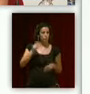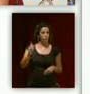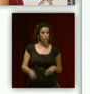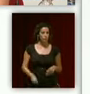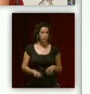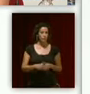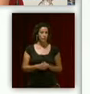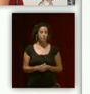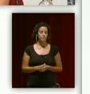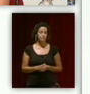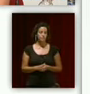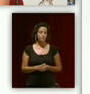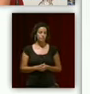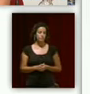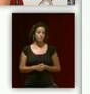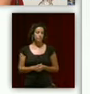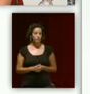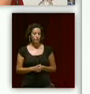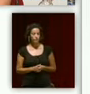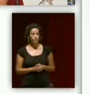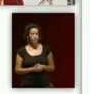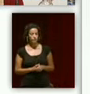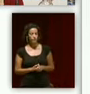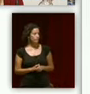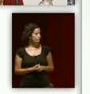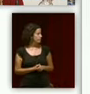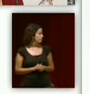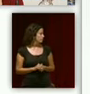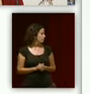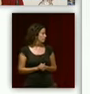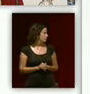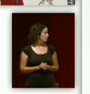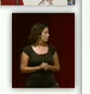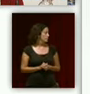what specific option the user was focusing on.